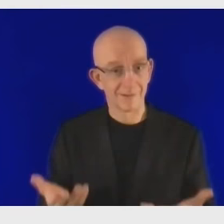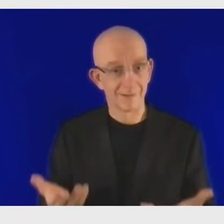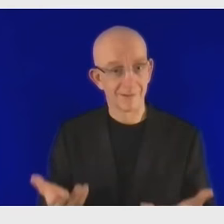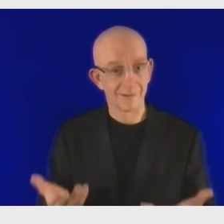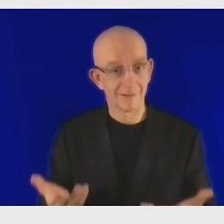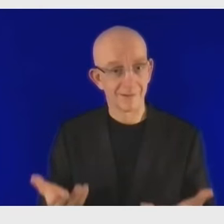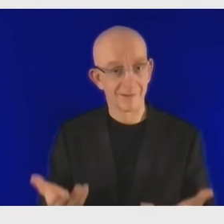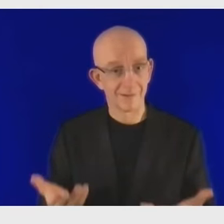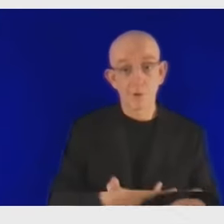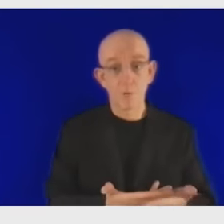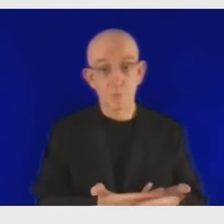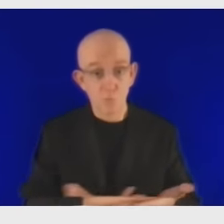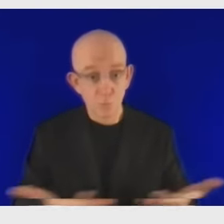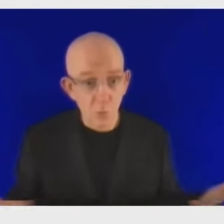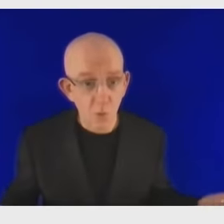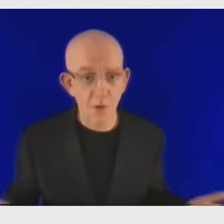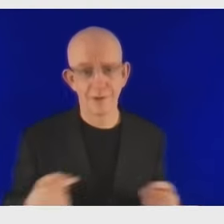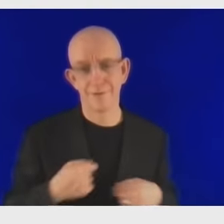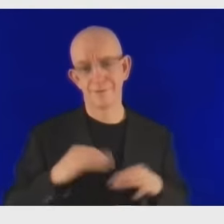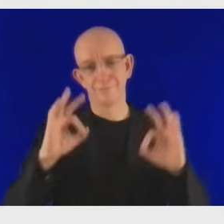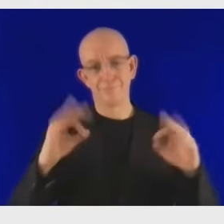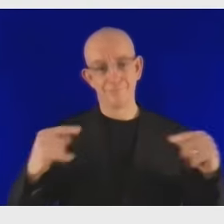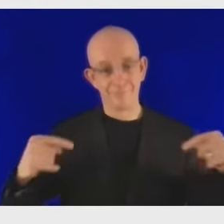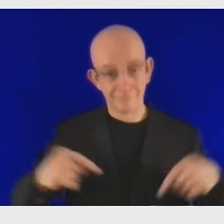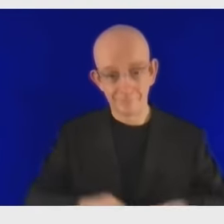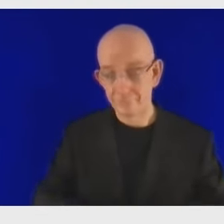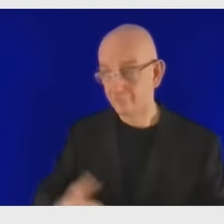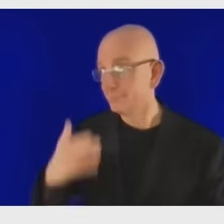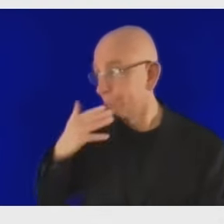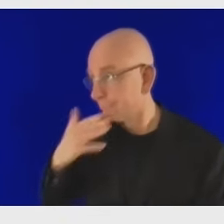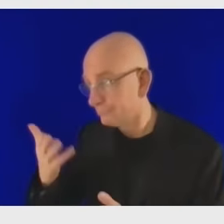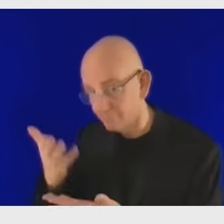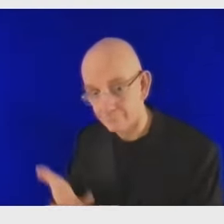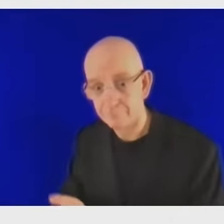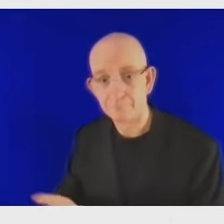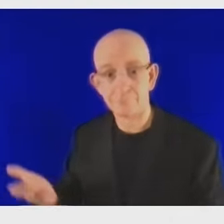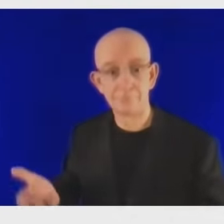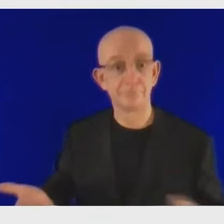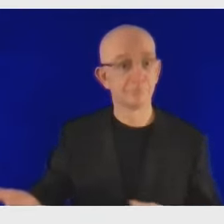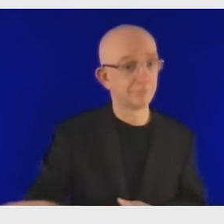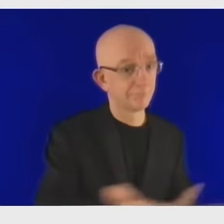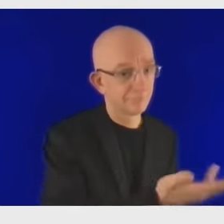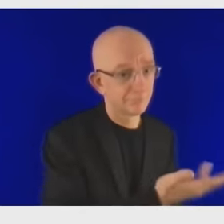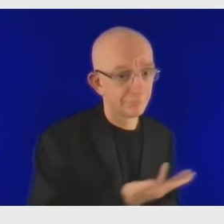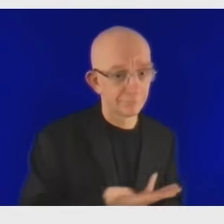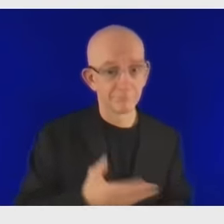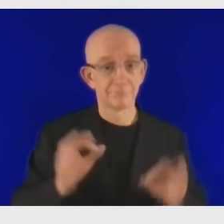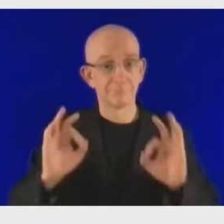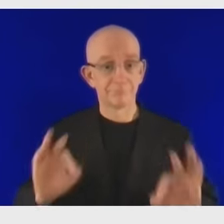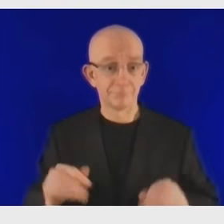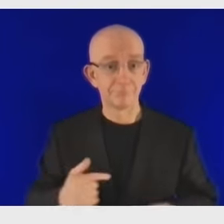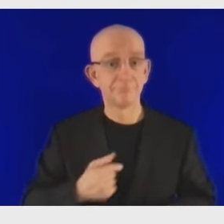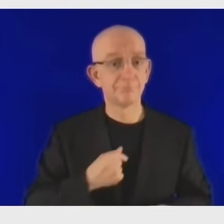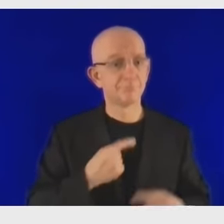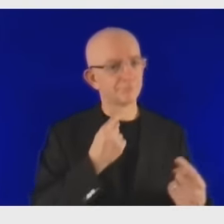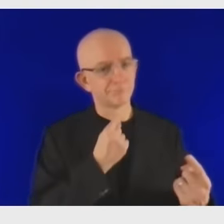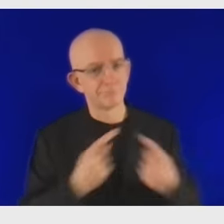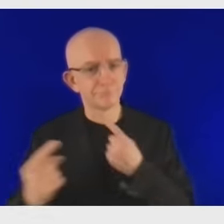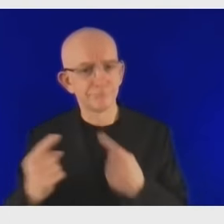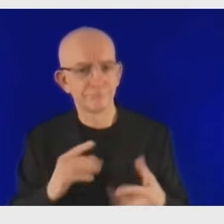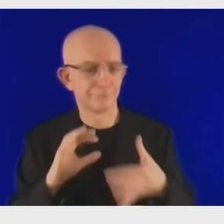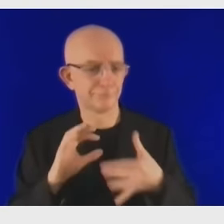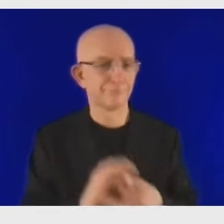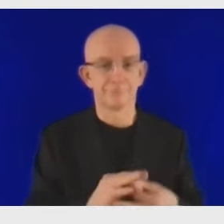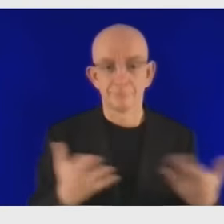about adaptation and resilience in terms of indigenous and local communities, I would like to emphasize that for us indigenous